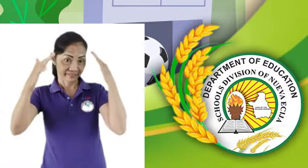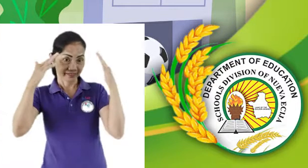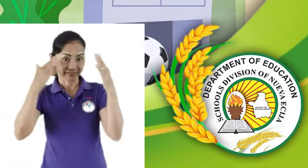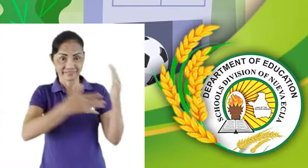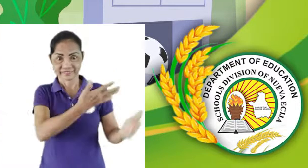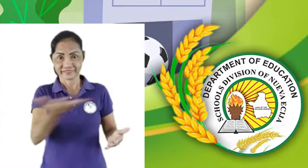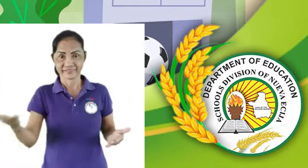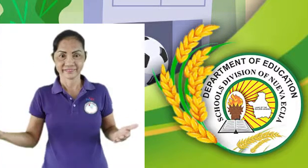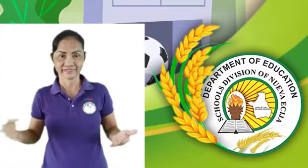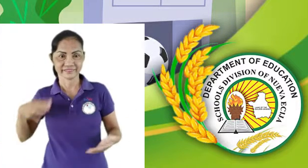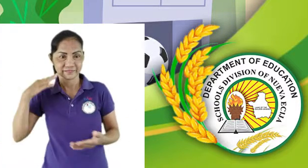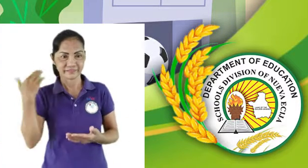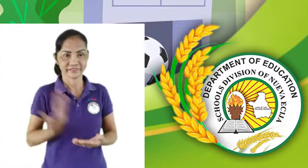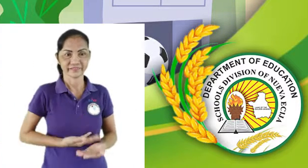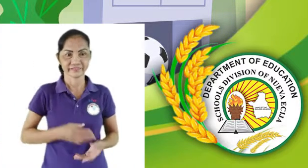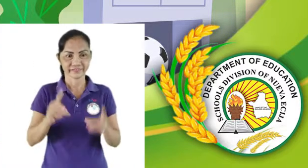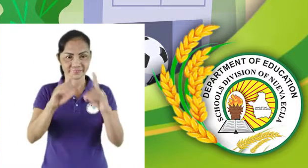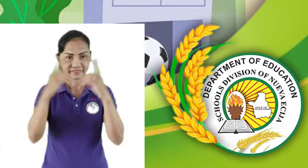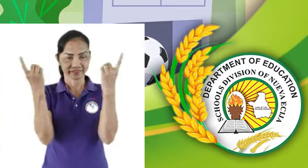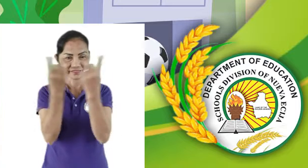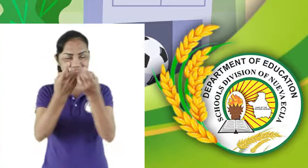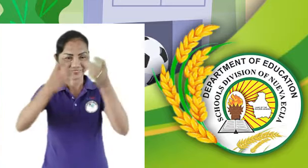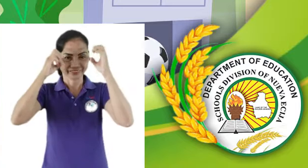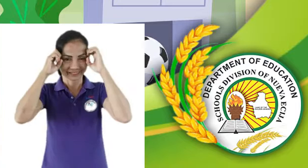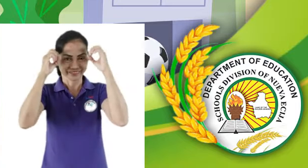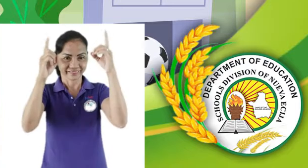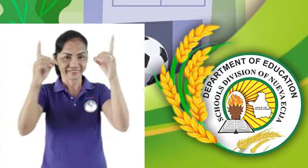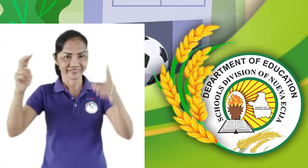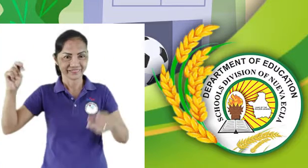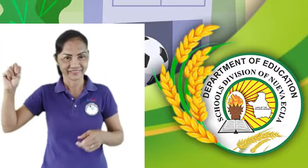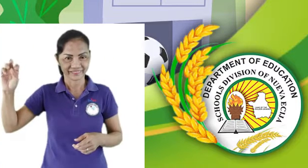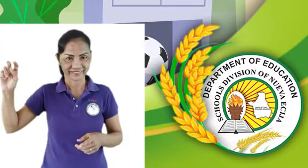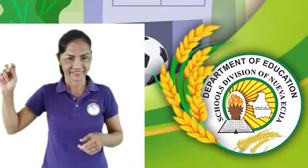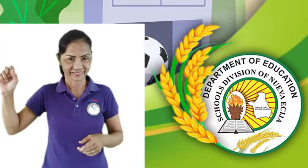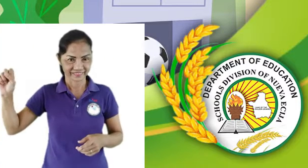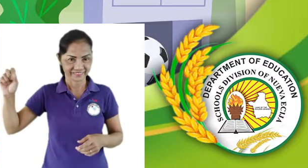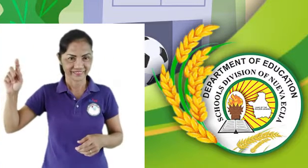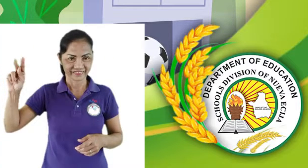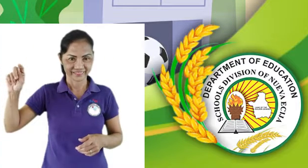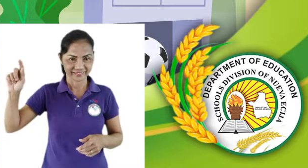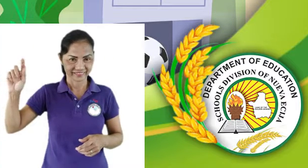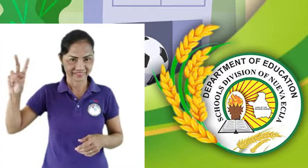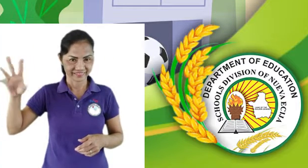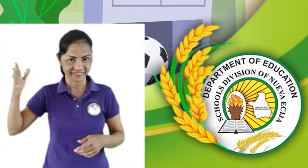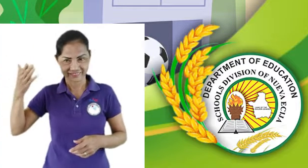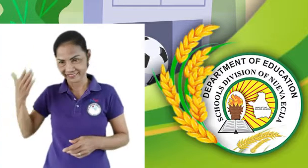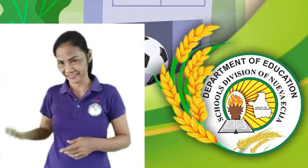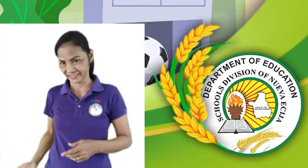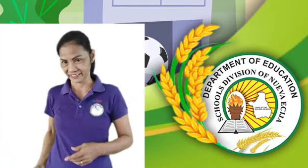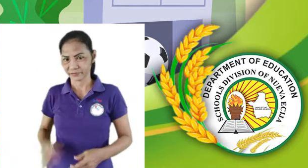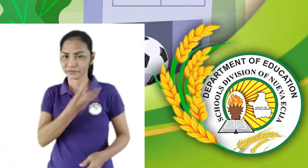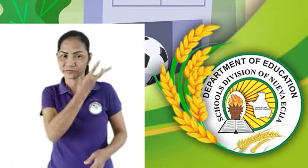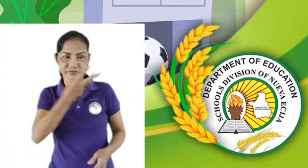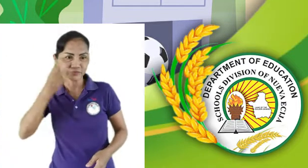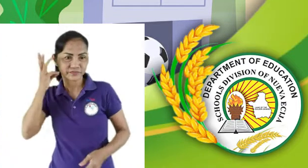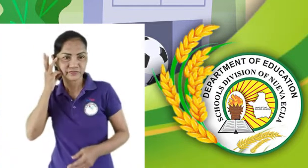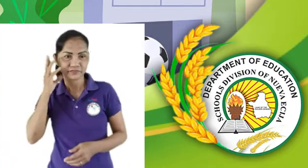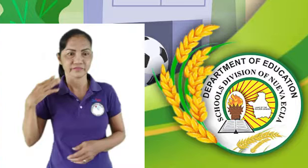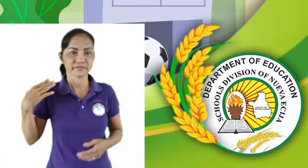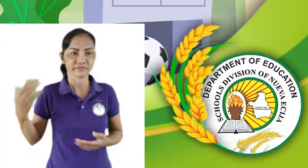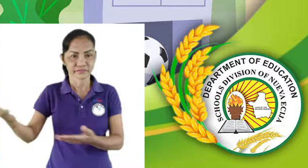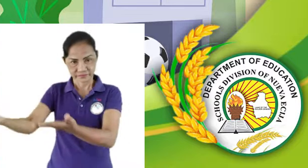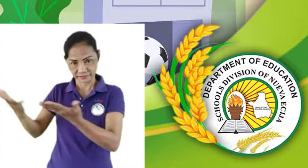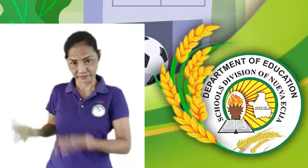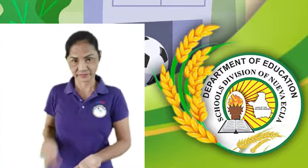day, everyone. Welcome to DepEd Web Esiha TV. I am Sir Wilson. Welcome to another fun-filled, artistic,